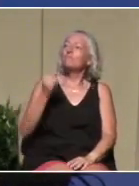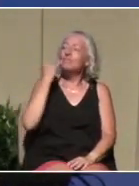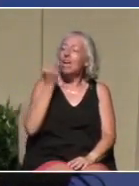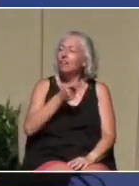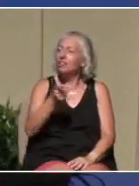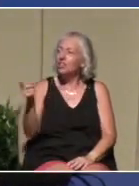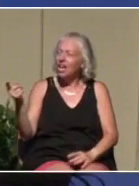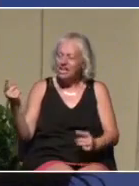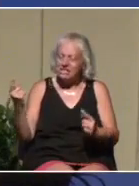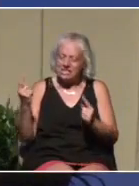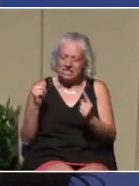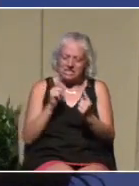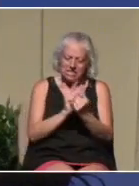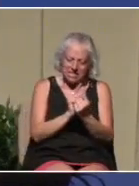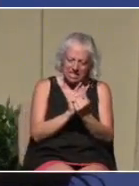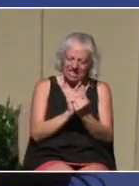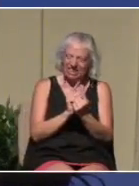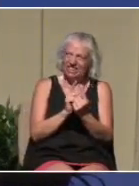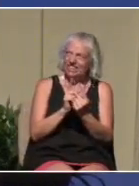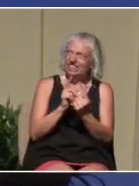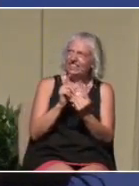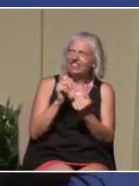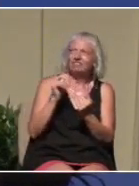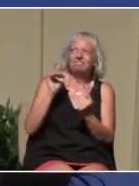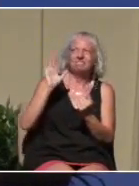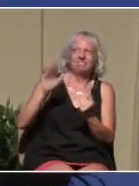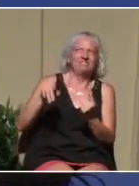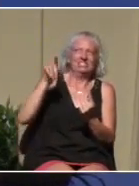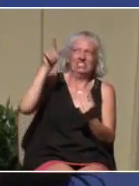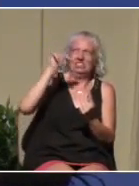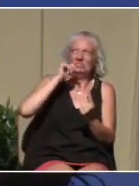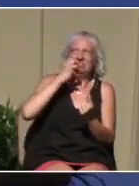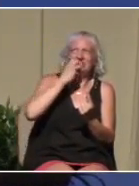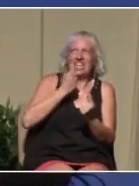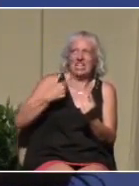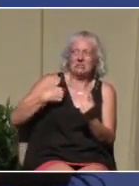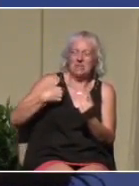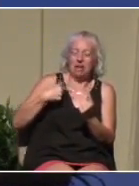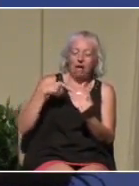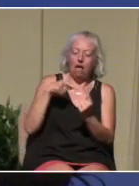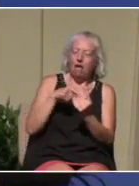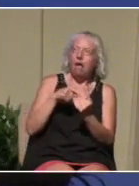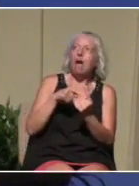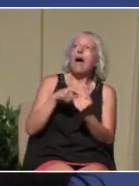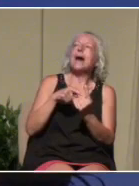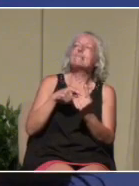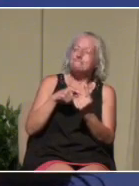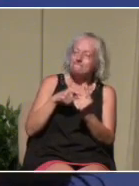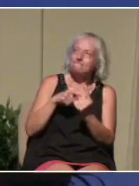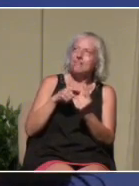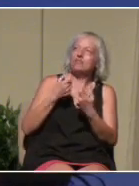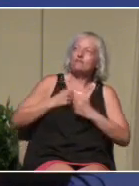come to the place where they don't believe you really care for them, I just pray that this would be the day they surrender to your love